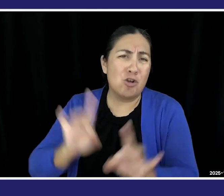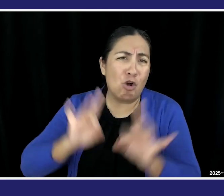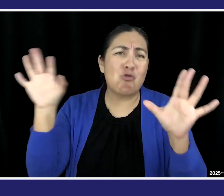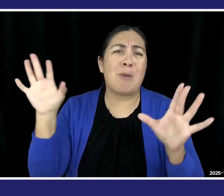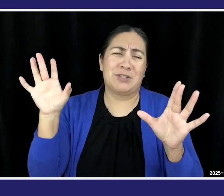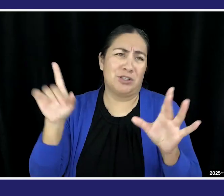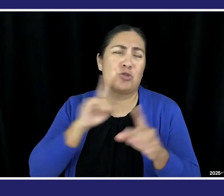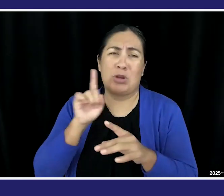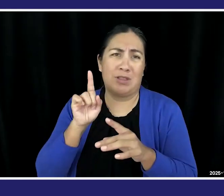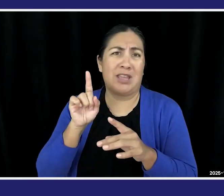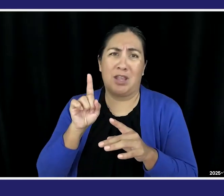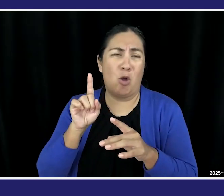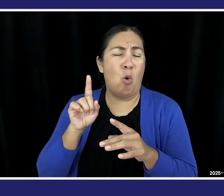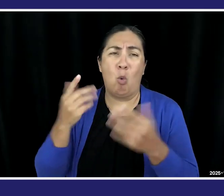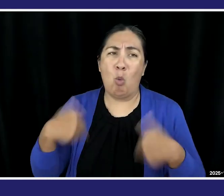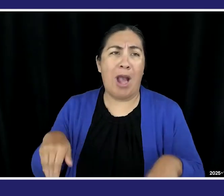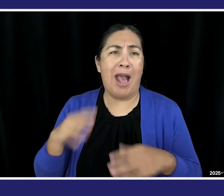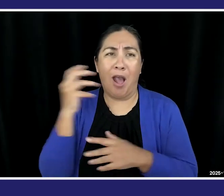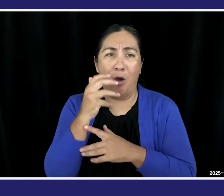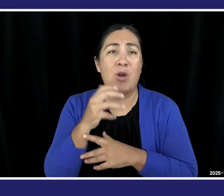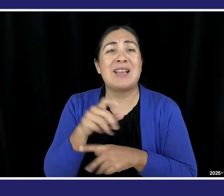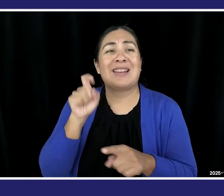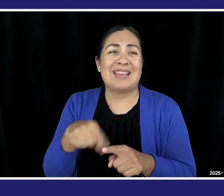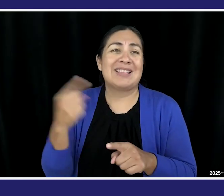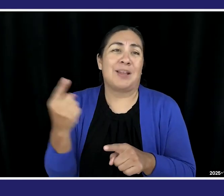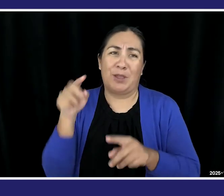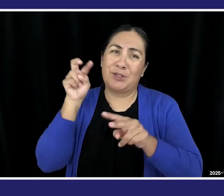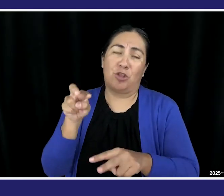viewpoint. So to recap, people with disabilities,